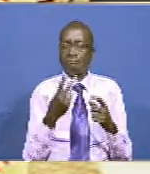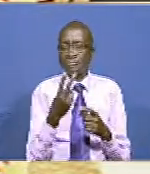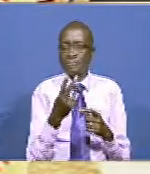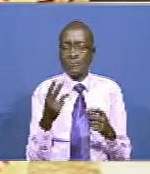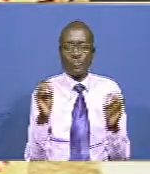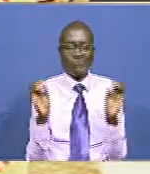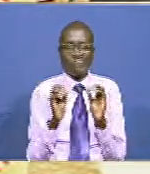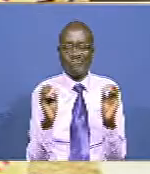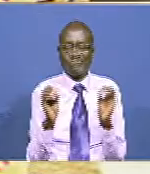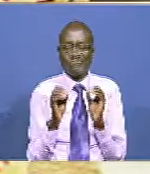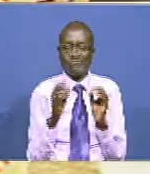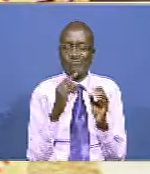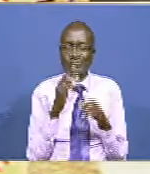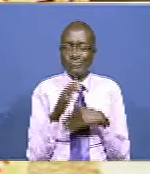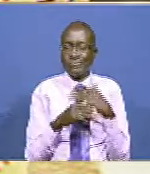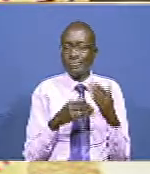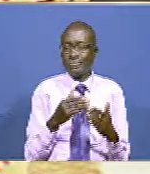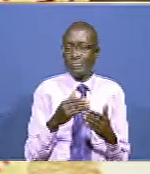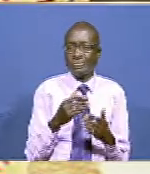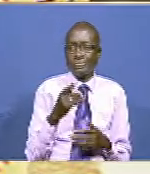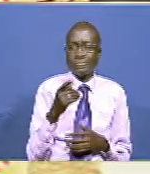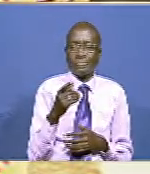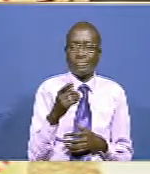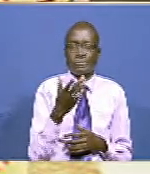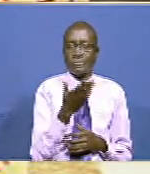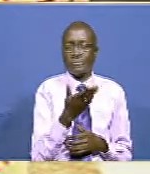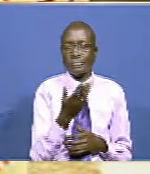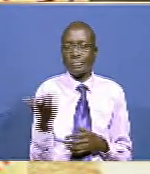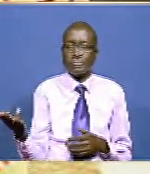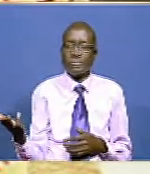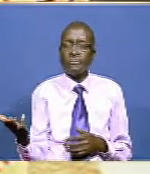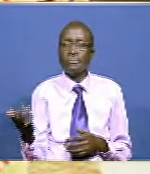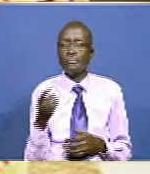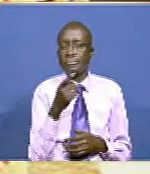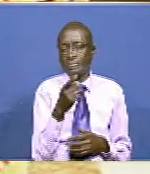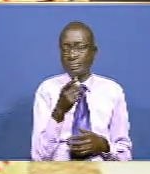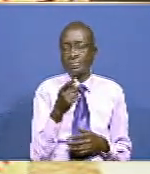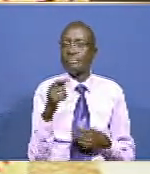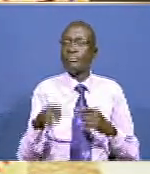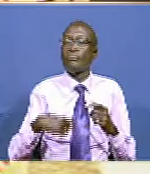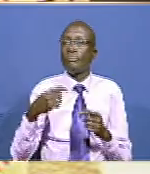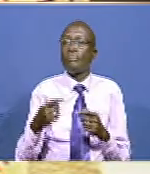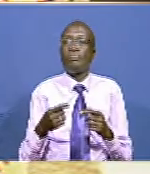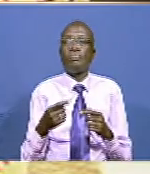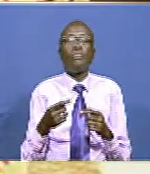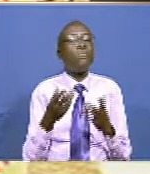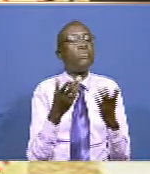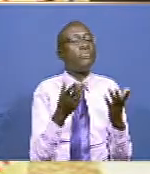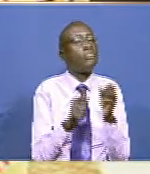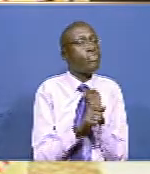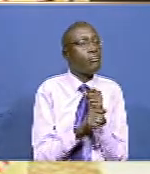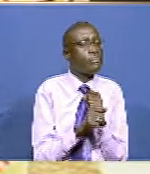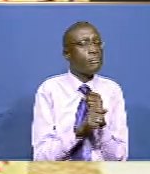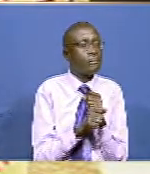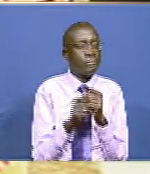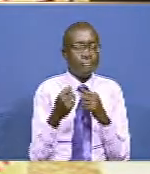Exactly. I know you should be talking about that, but you'll be talking about something different. Yeah. You are in this industry, what he's doing. What are some of